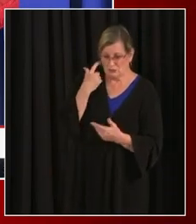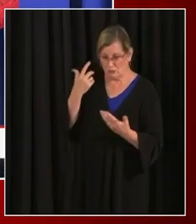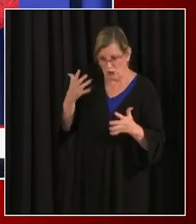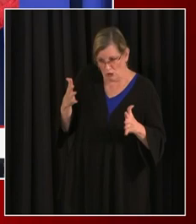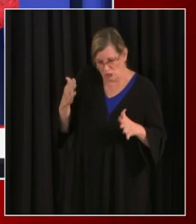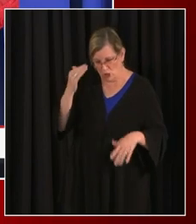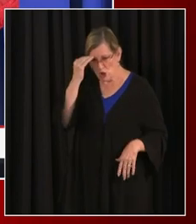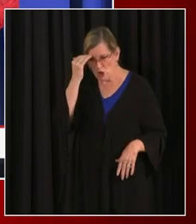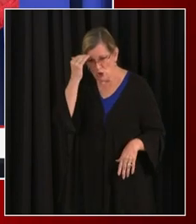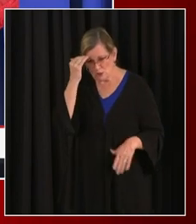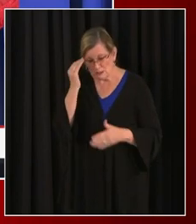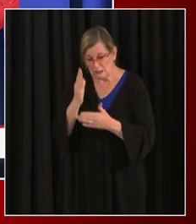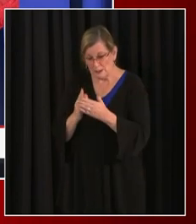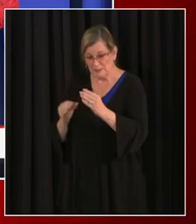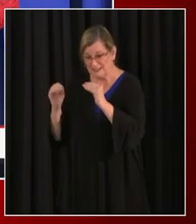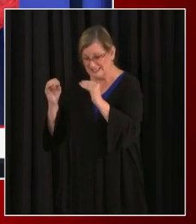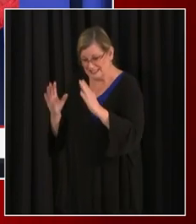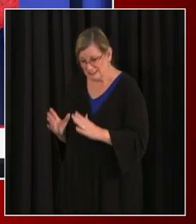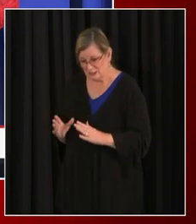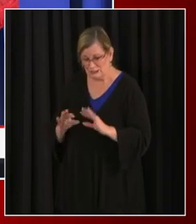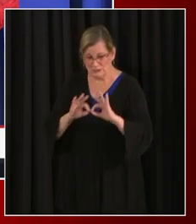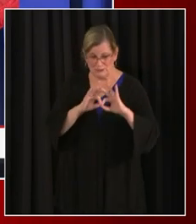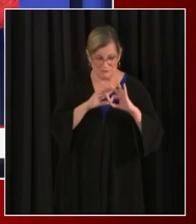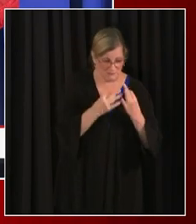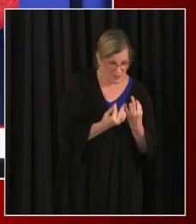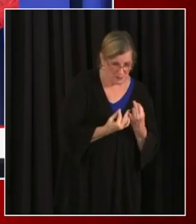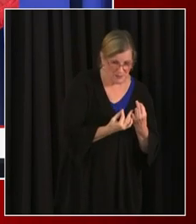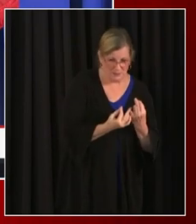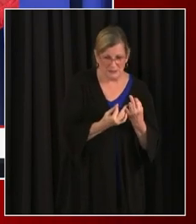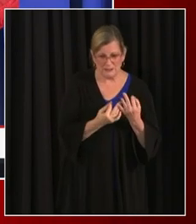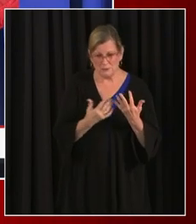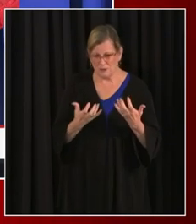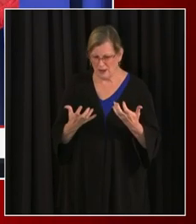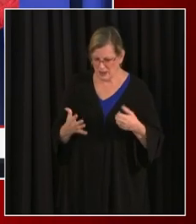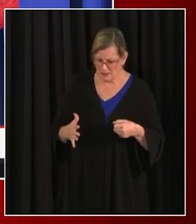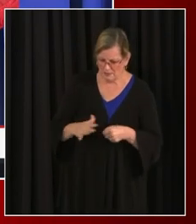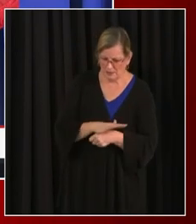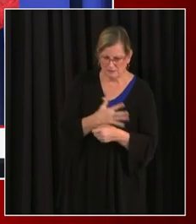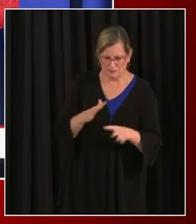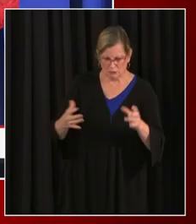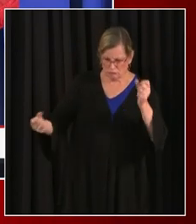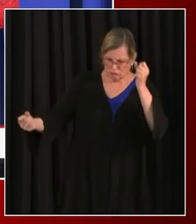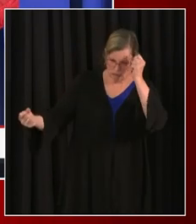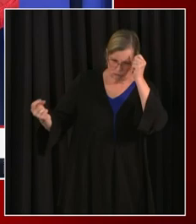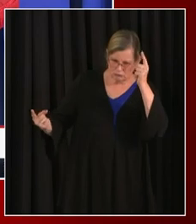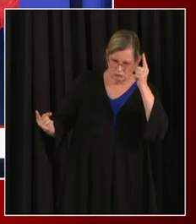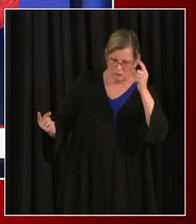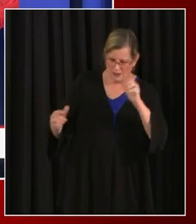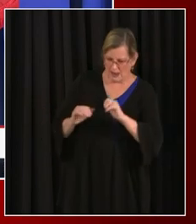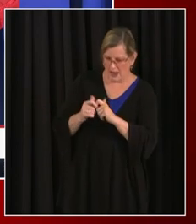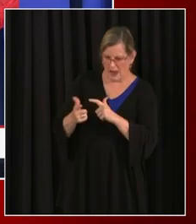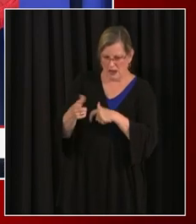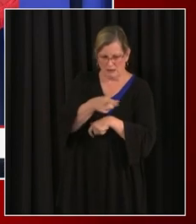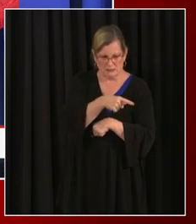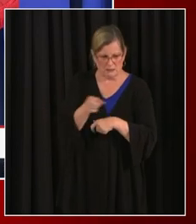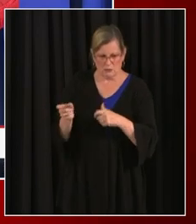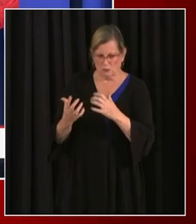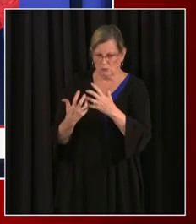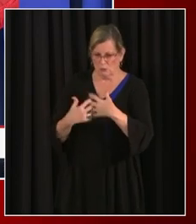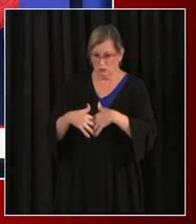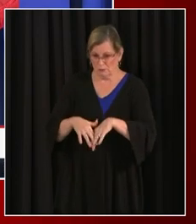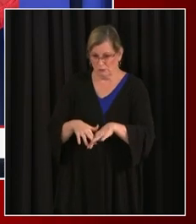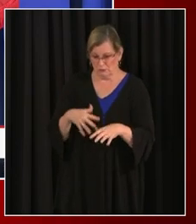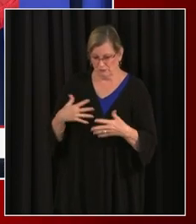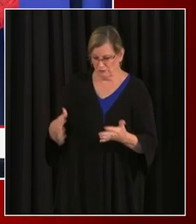that teachers and families want a complete understanding of how it works. And so when we